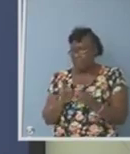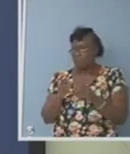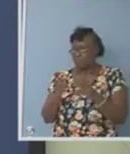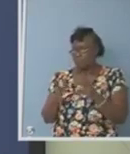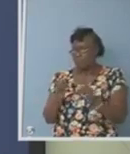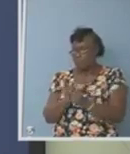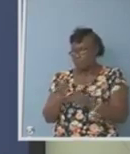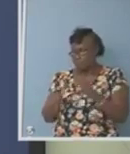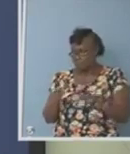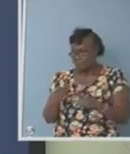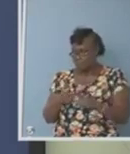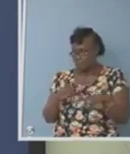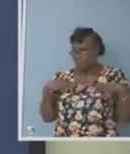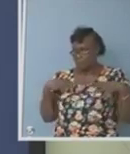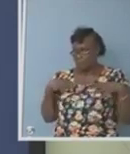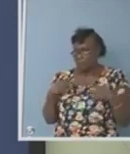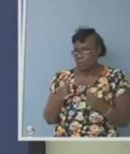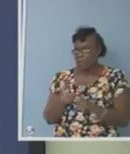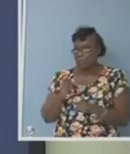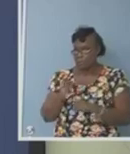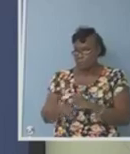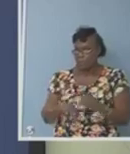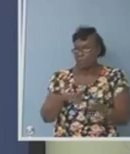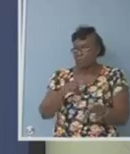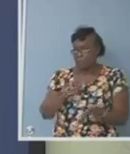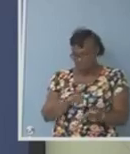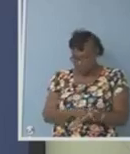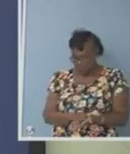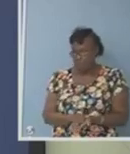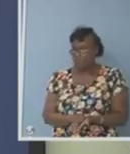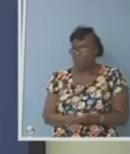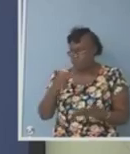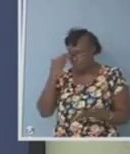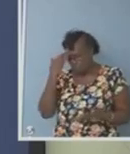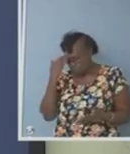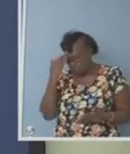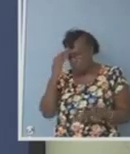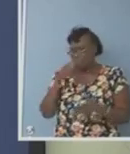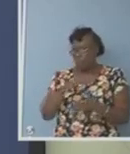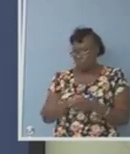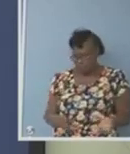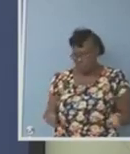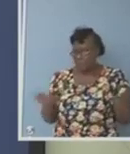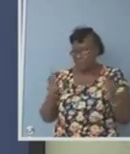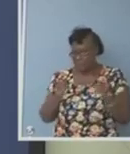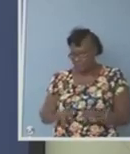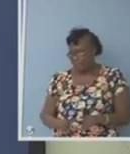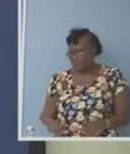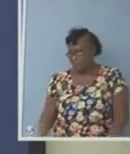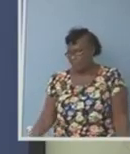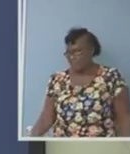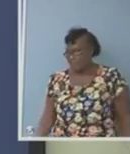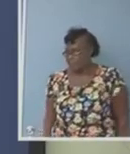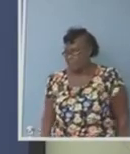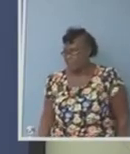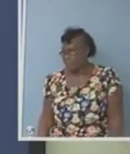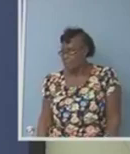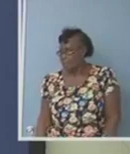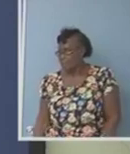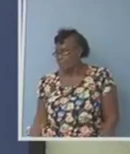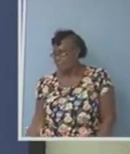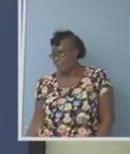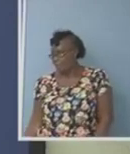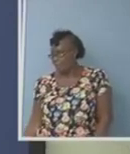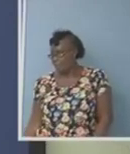to discuss our measures, and we have our social services program under the Division of Health, and we'll make the